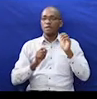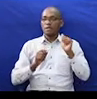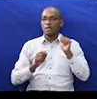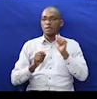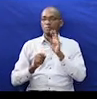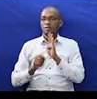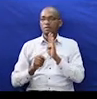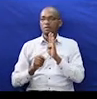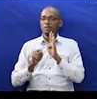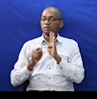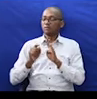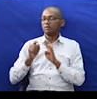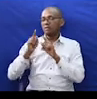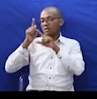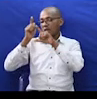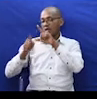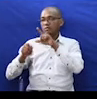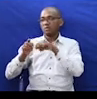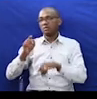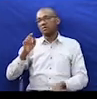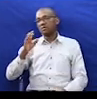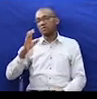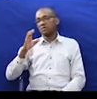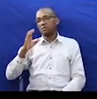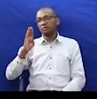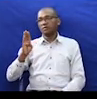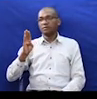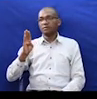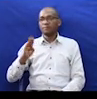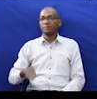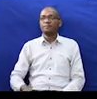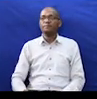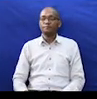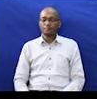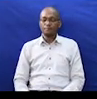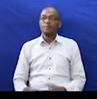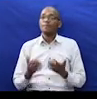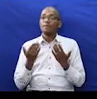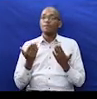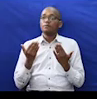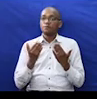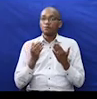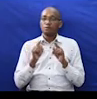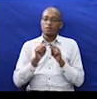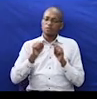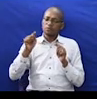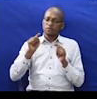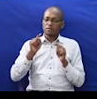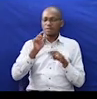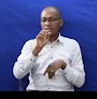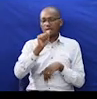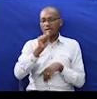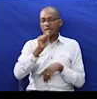considered here. So the length SC is given as 5